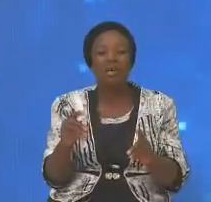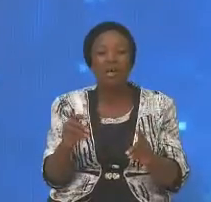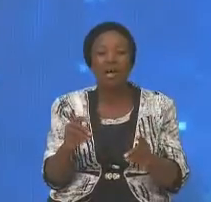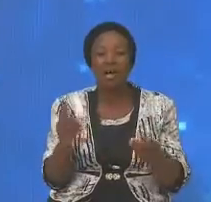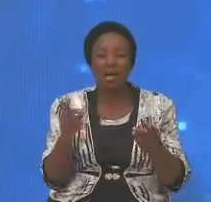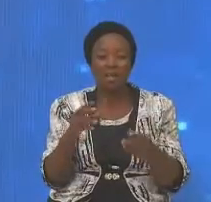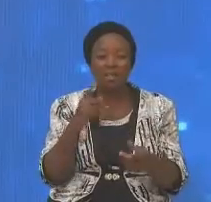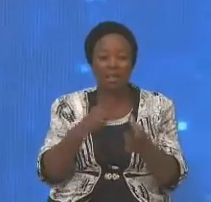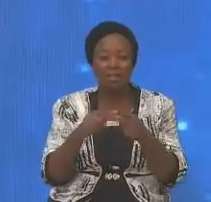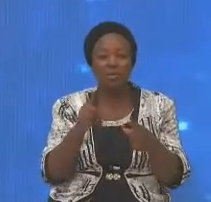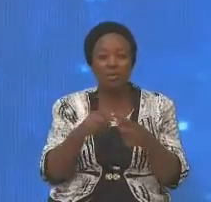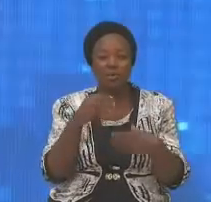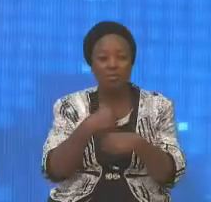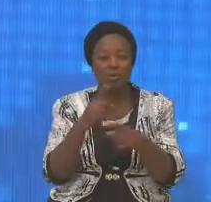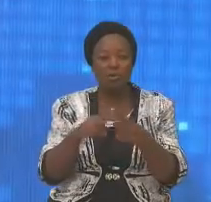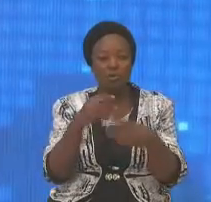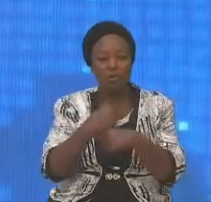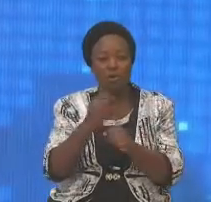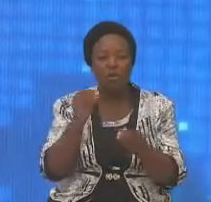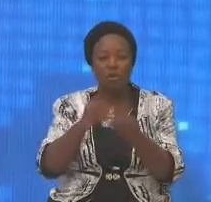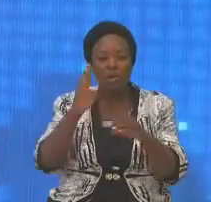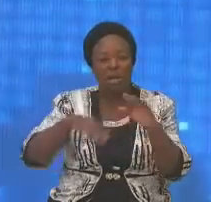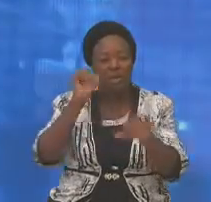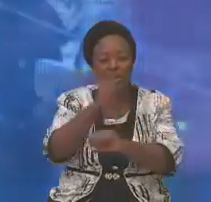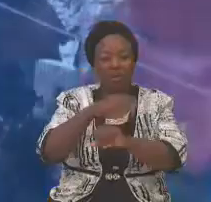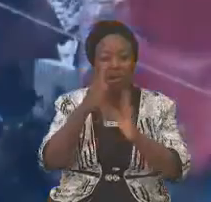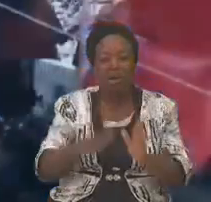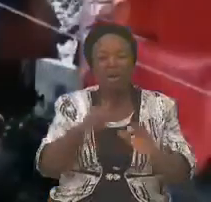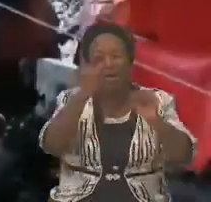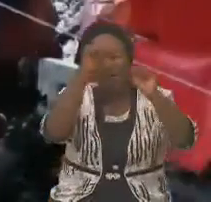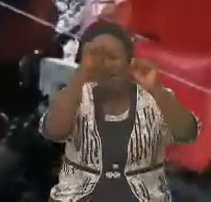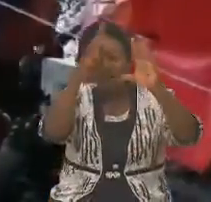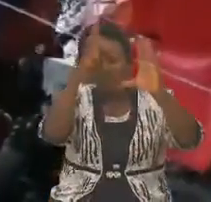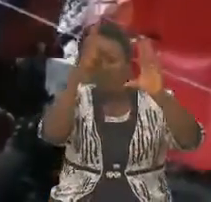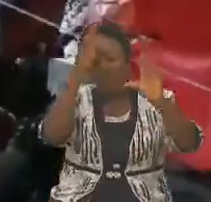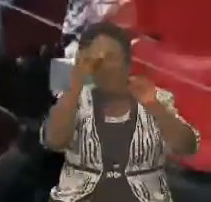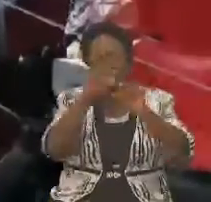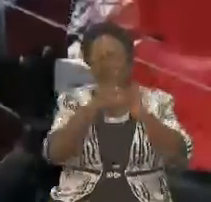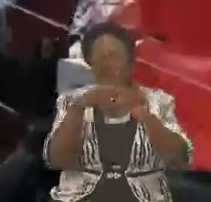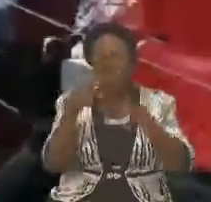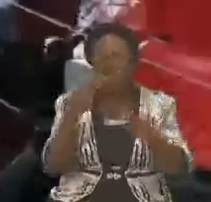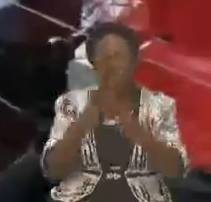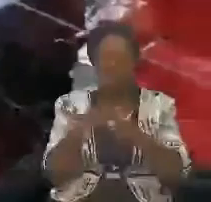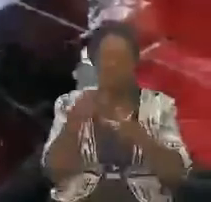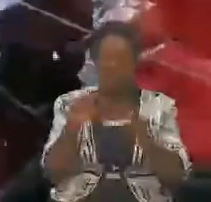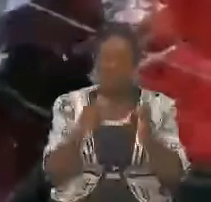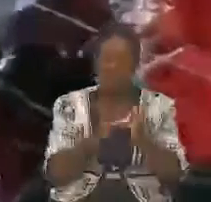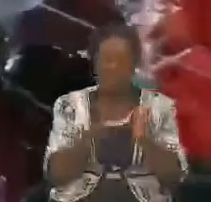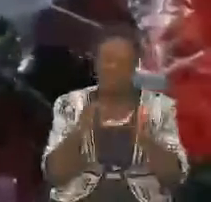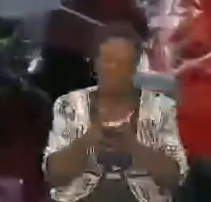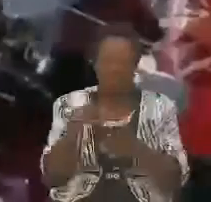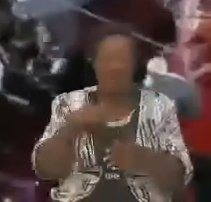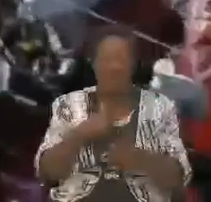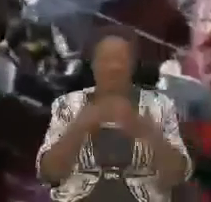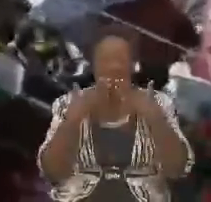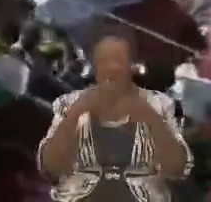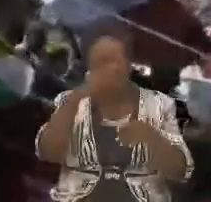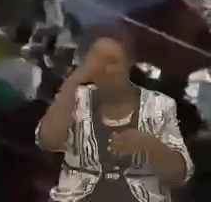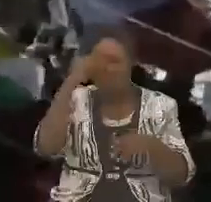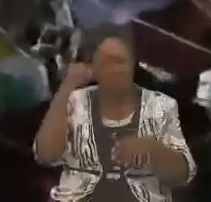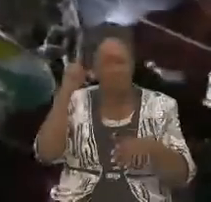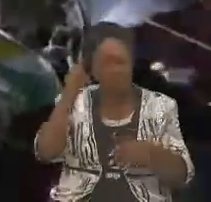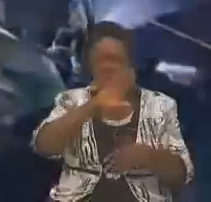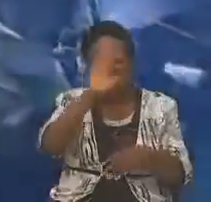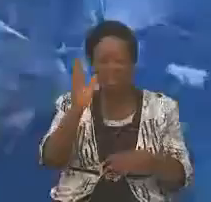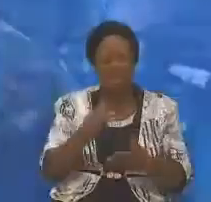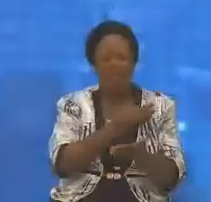than a conqueror. Father, in the name of Jesus, we thank you because you will never fail. You are